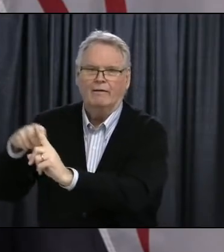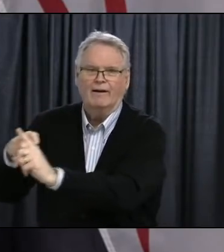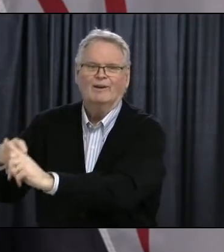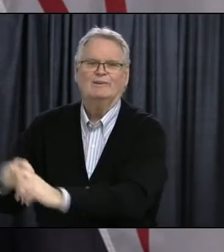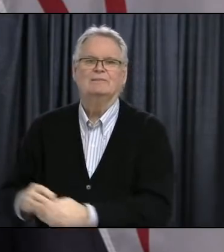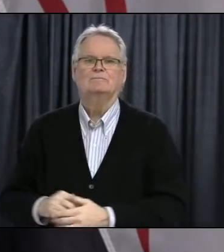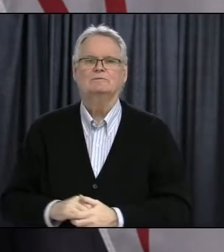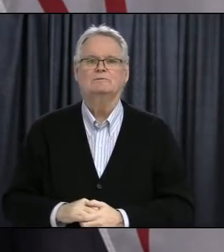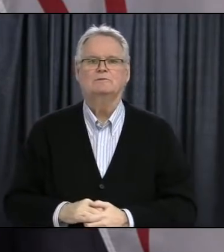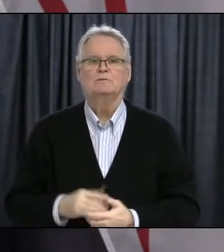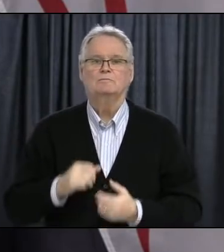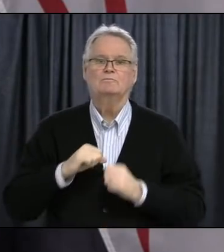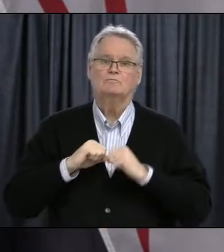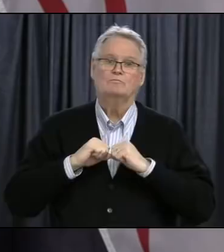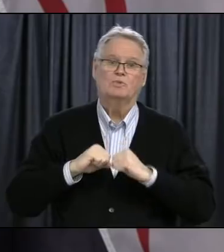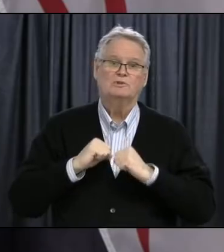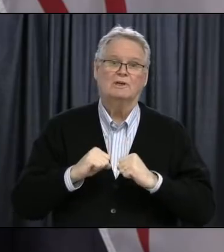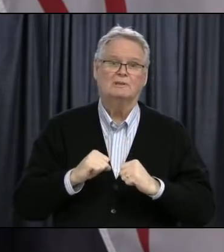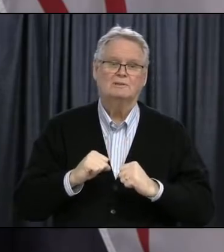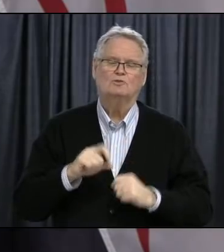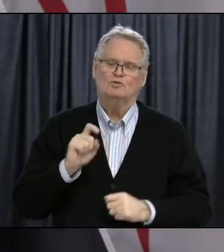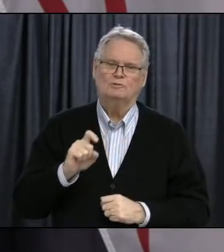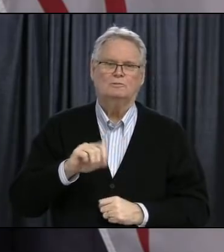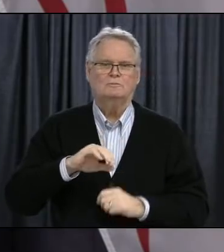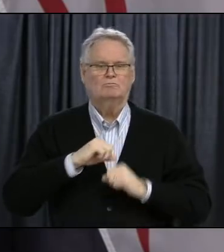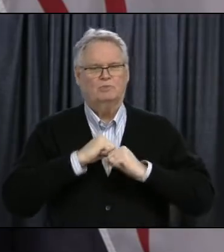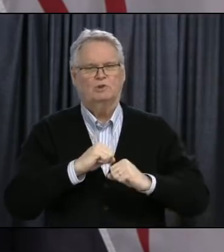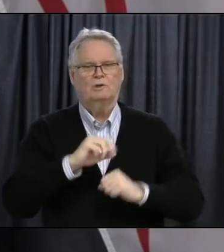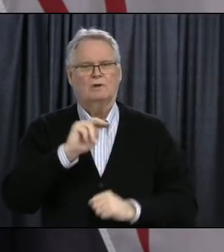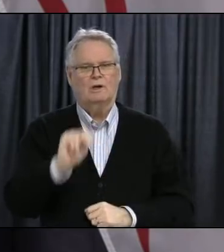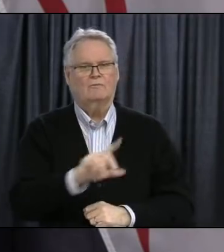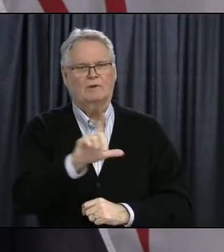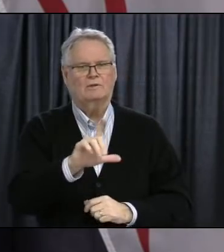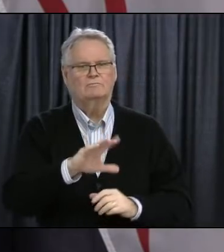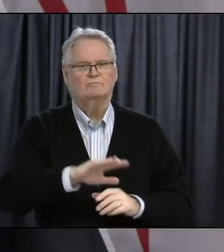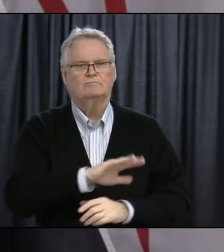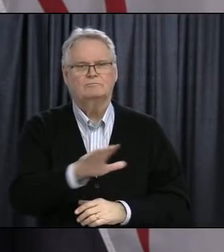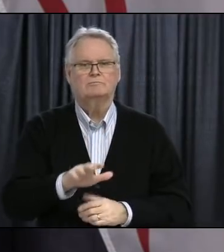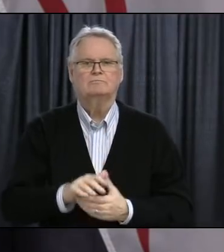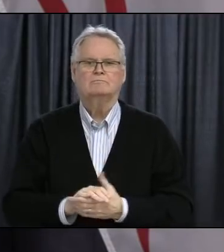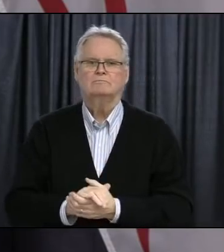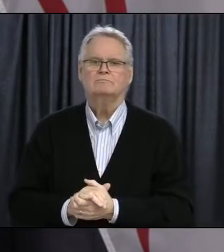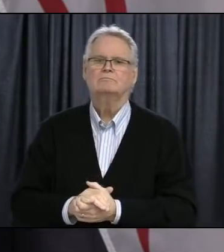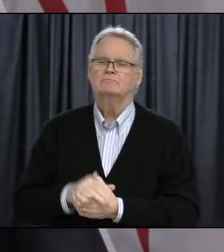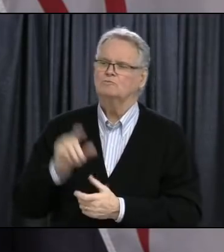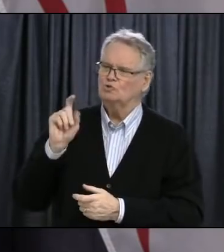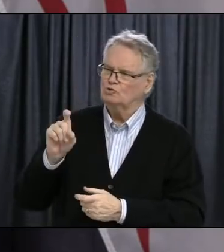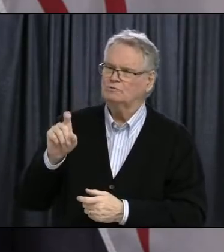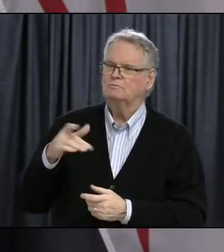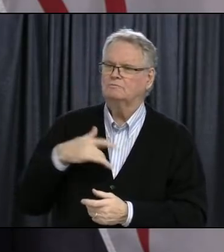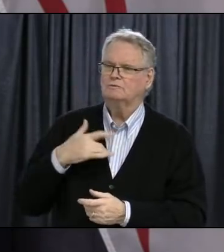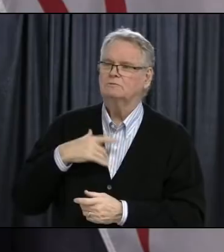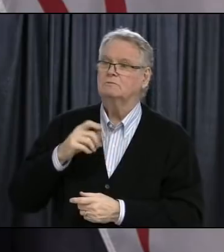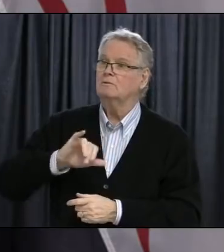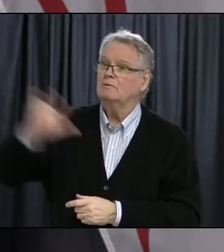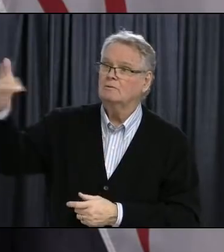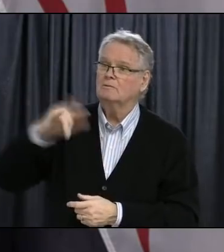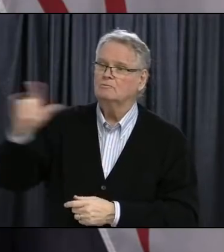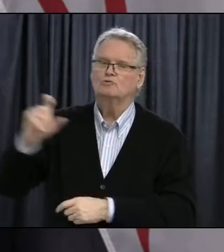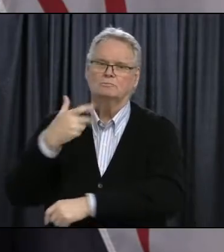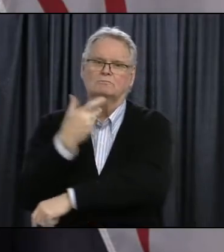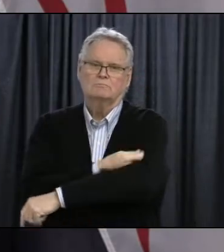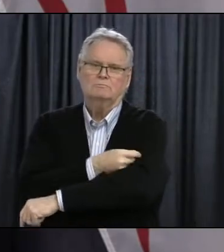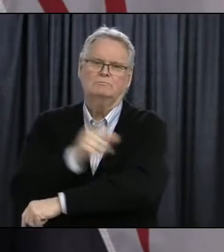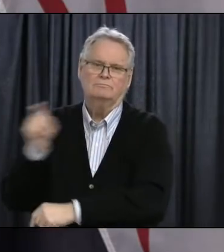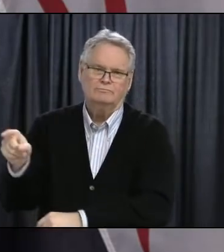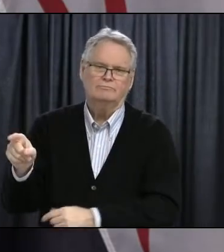view, having those workers who are traveling away to work, having them protected